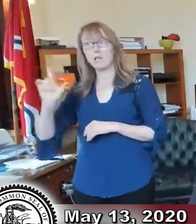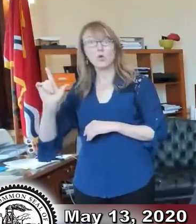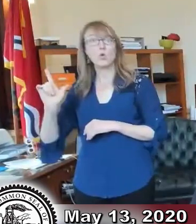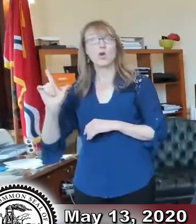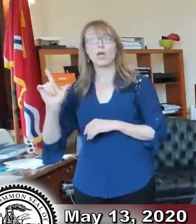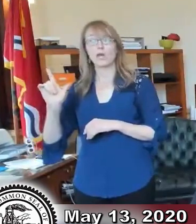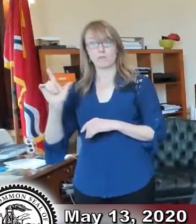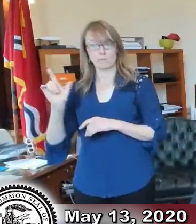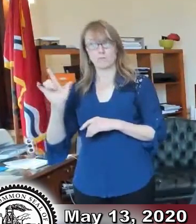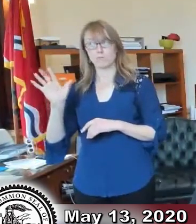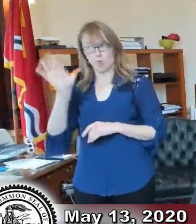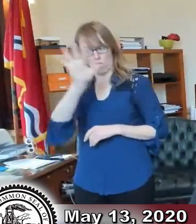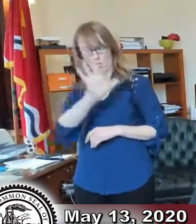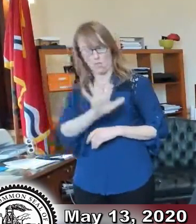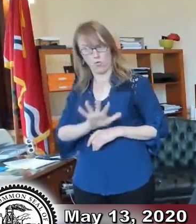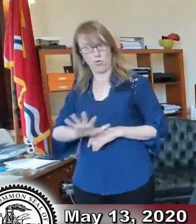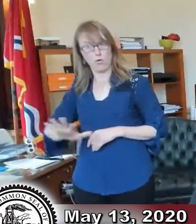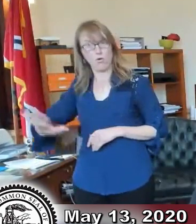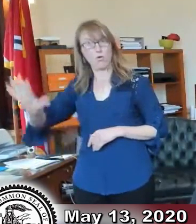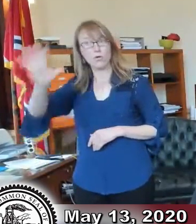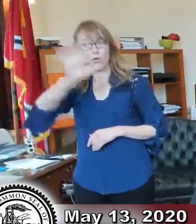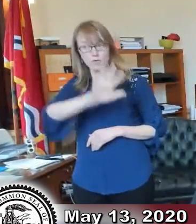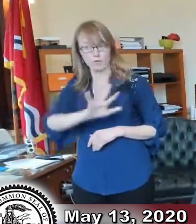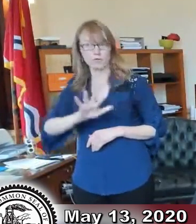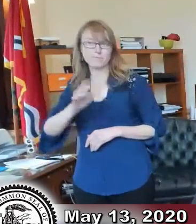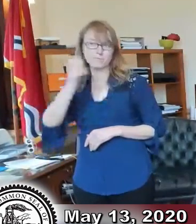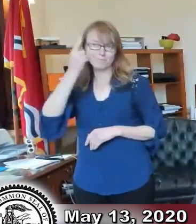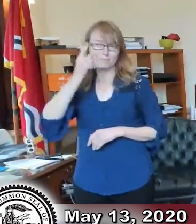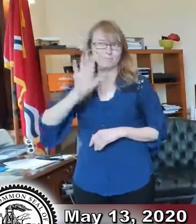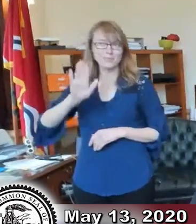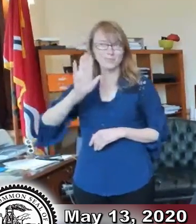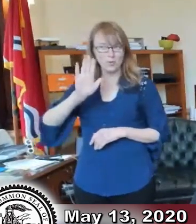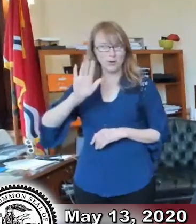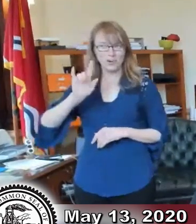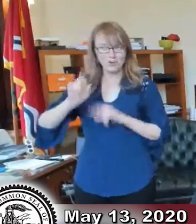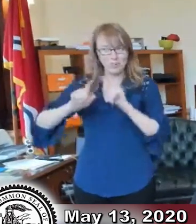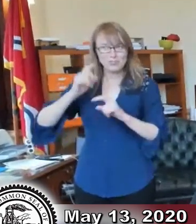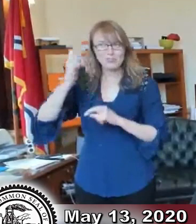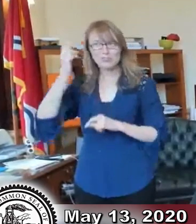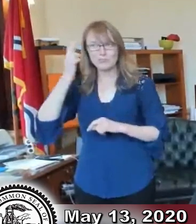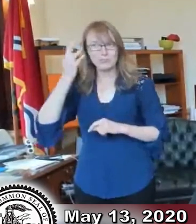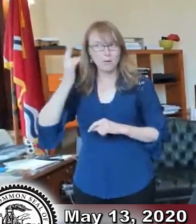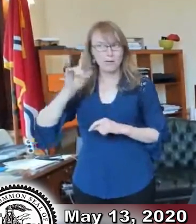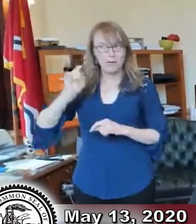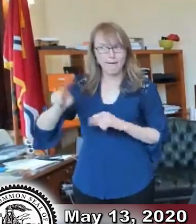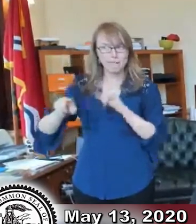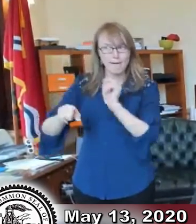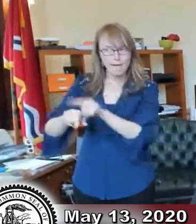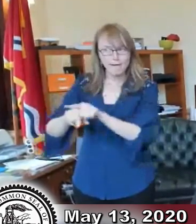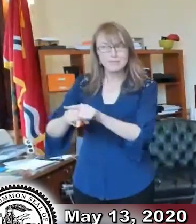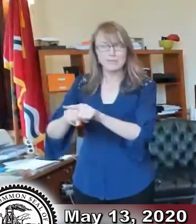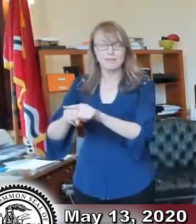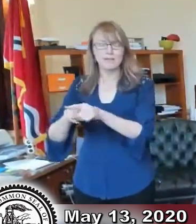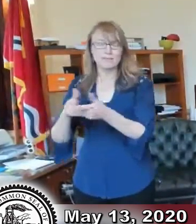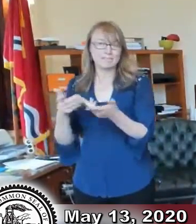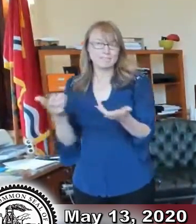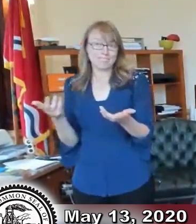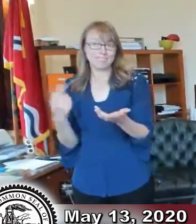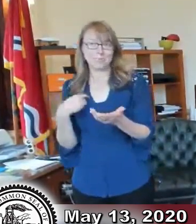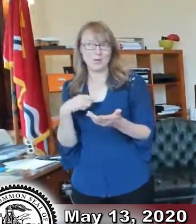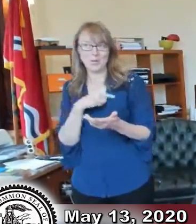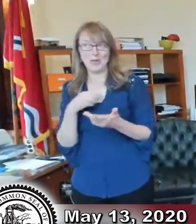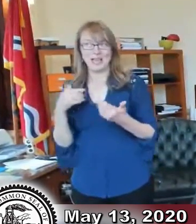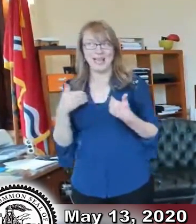your questions. We don't have the answers to those yet. Can you reiterate for Kristen, who's watching, where the